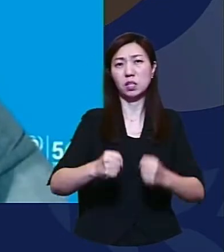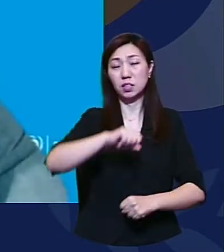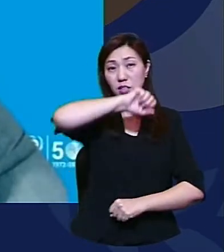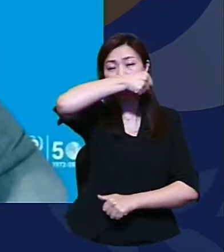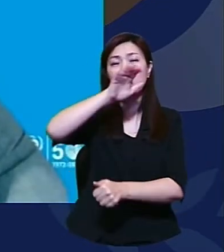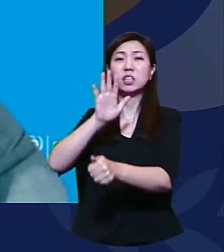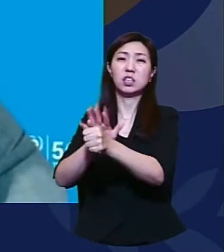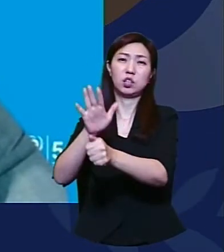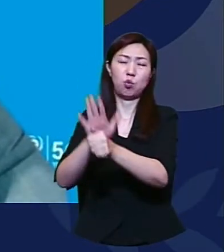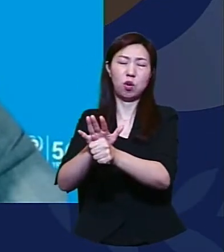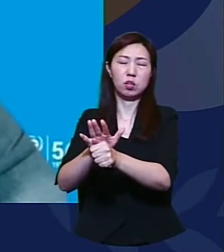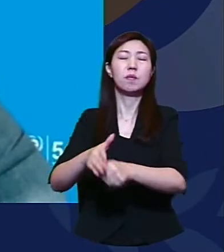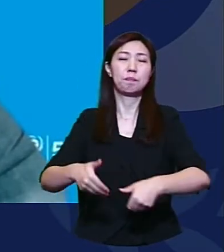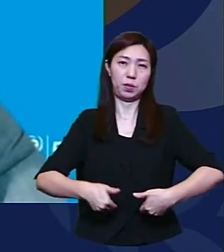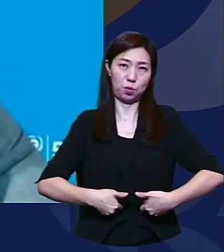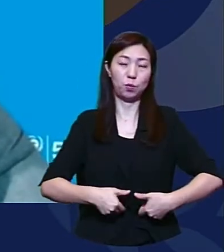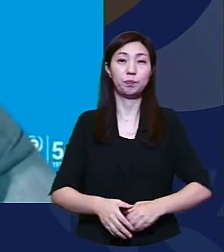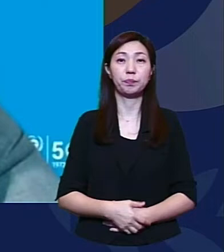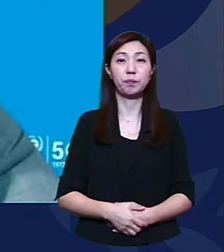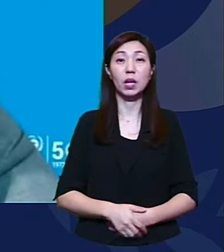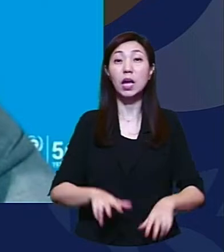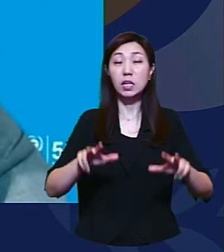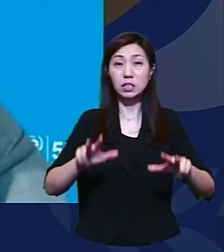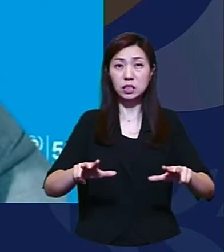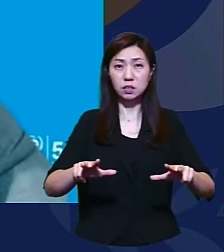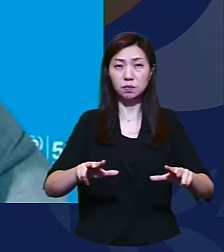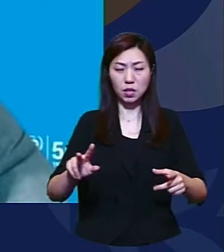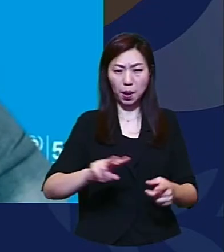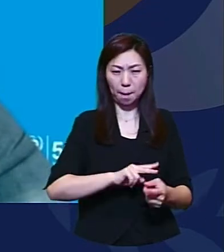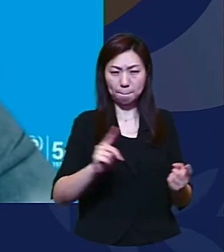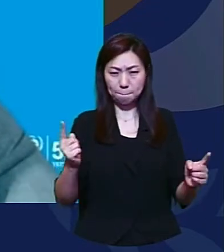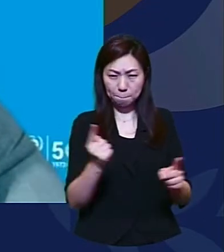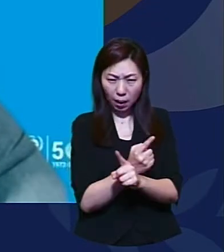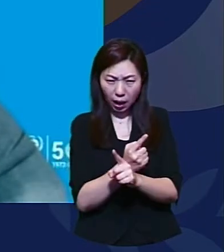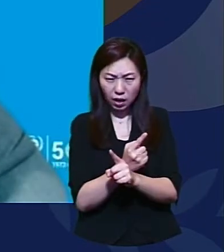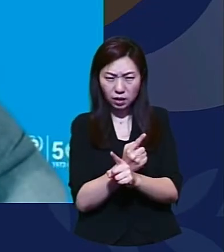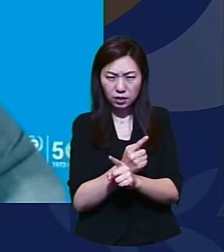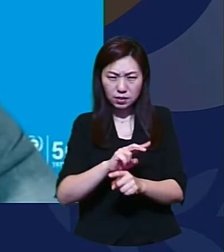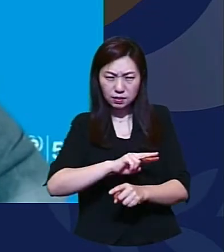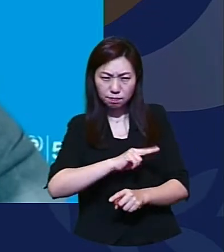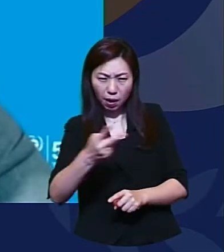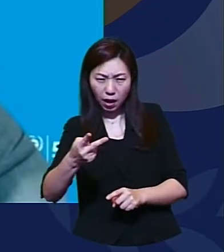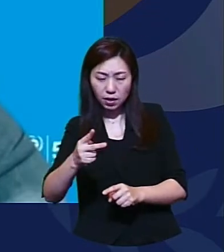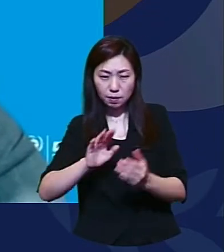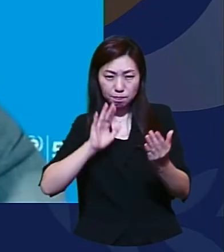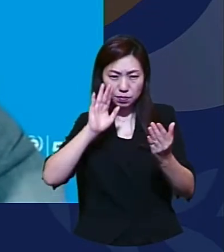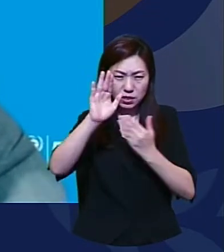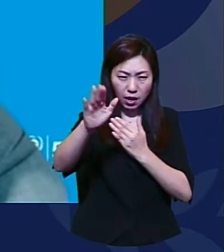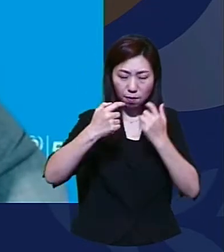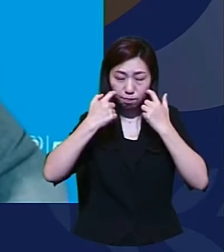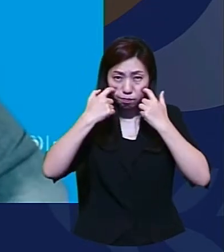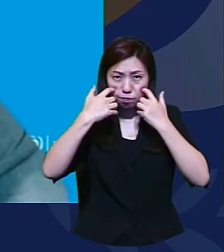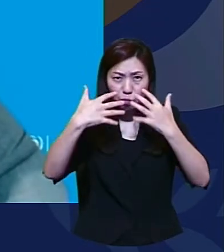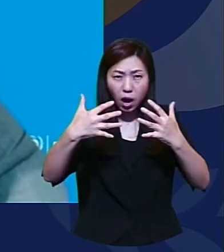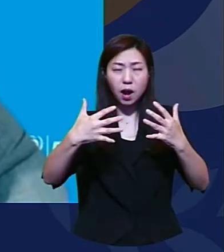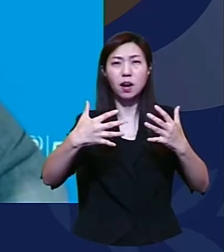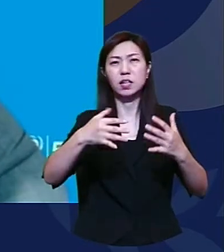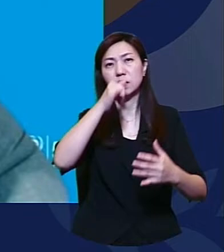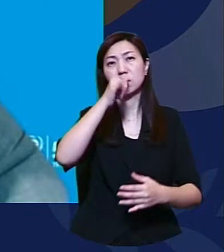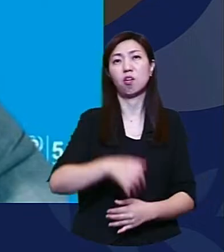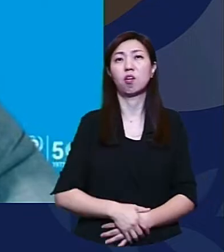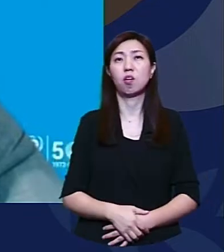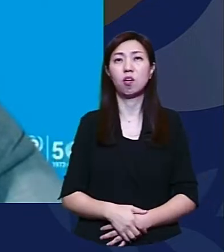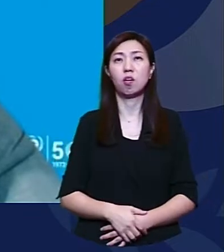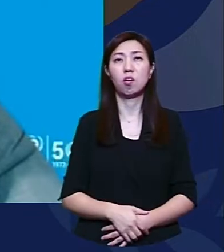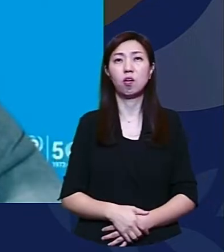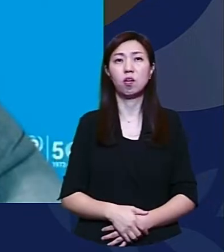paths before us could not be clearer. We can either carry on as before, choosing a business